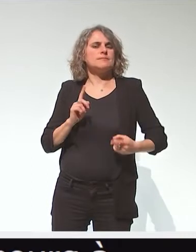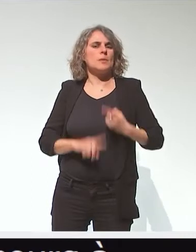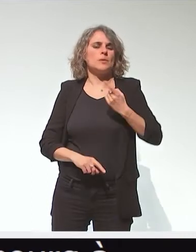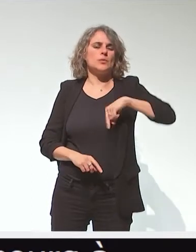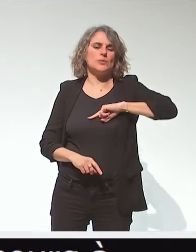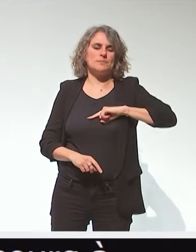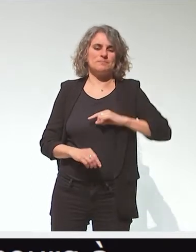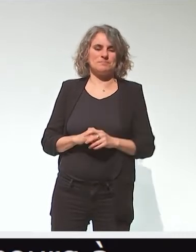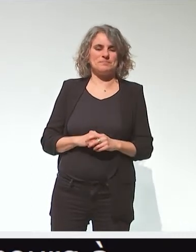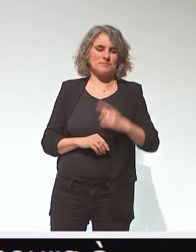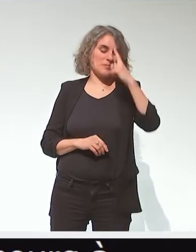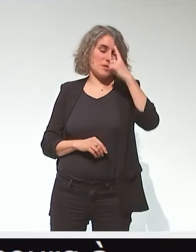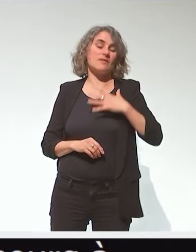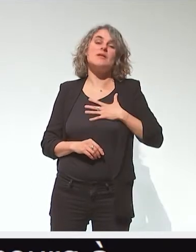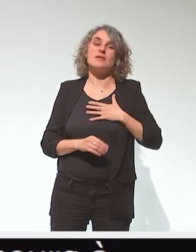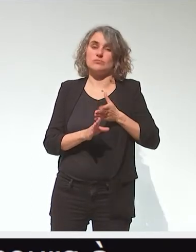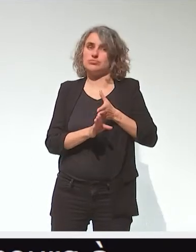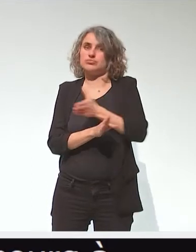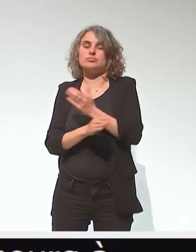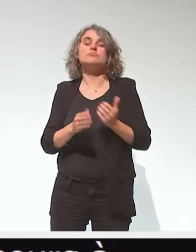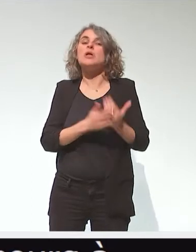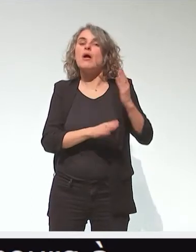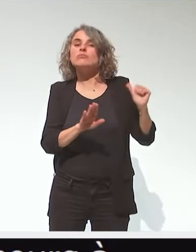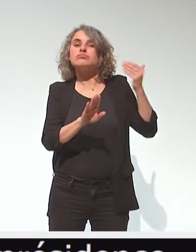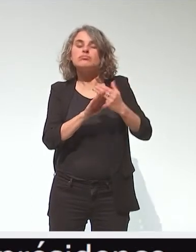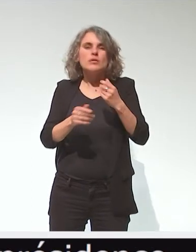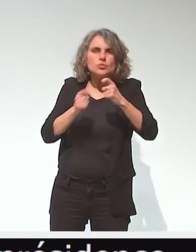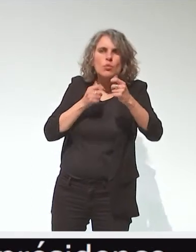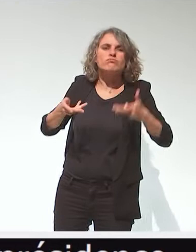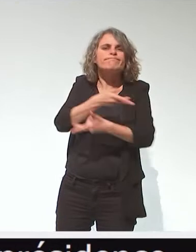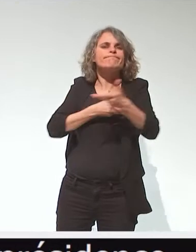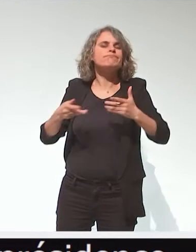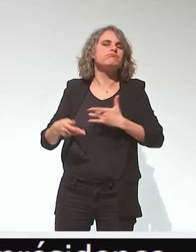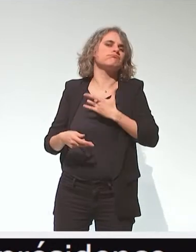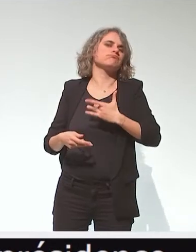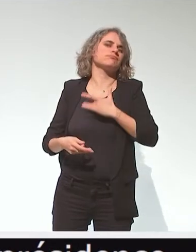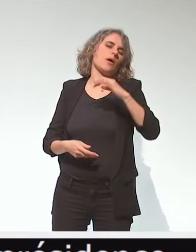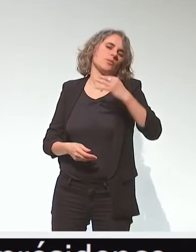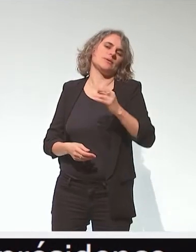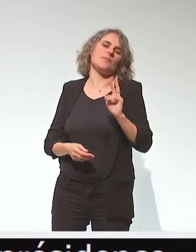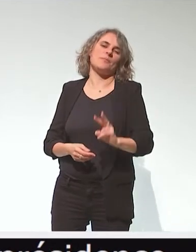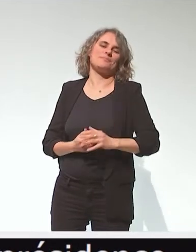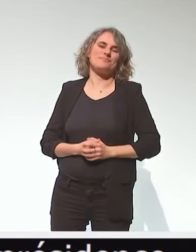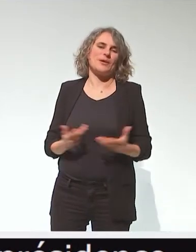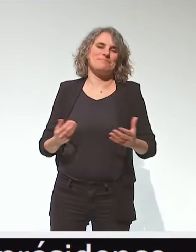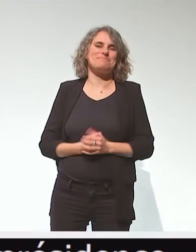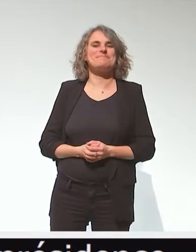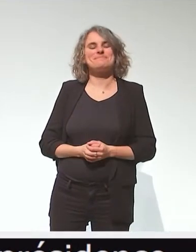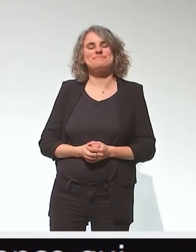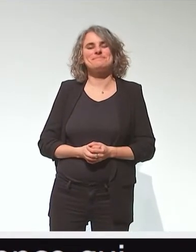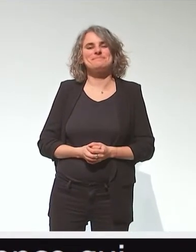which is dear to my heart. I think everything that we've already covered today has proved very valuable.